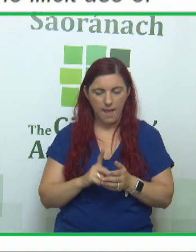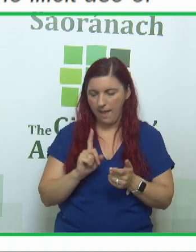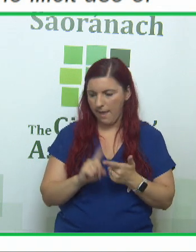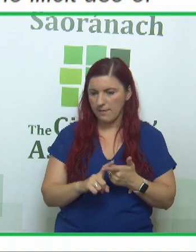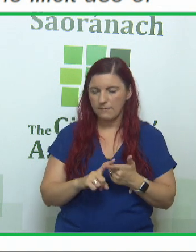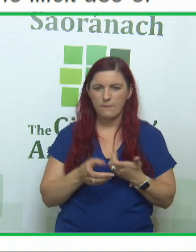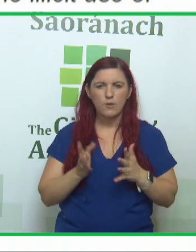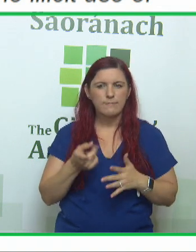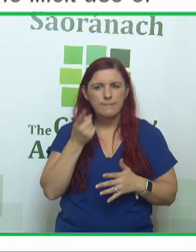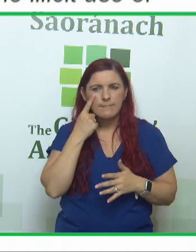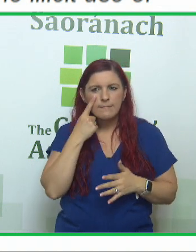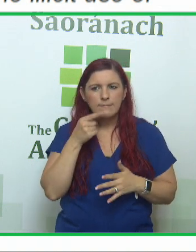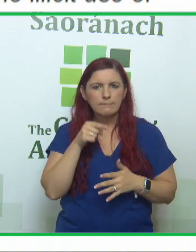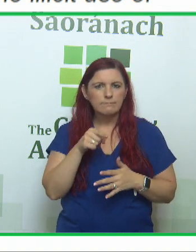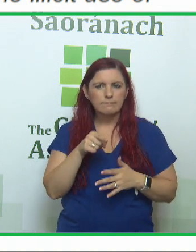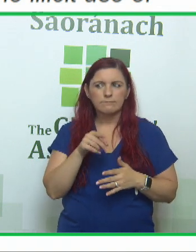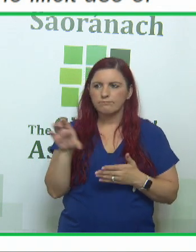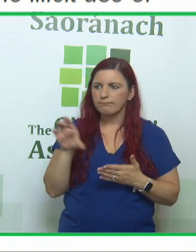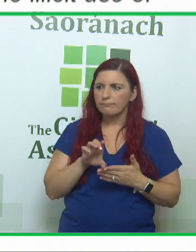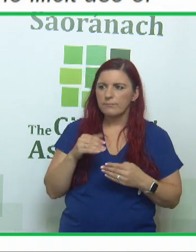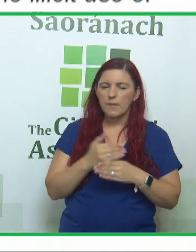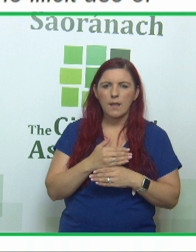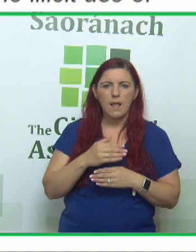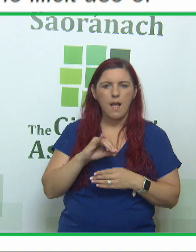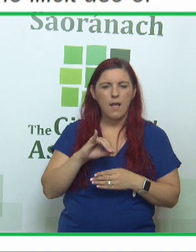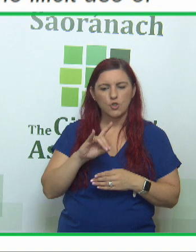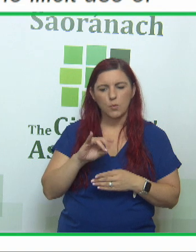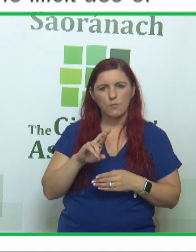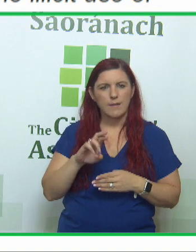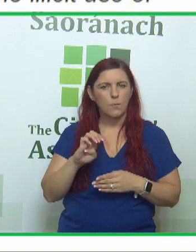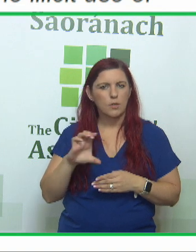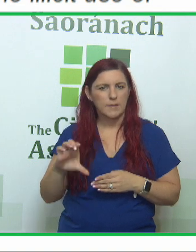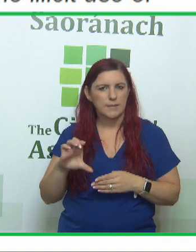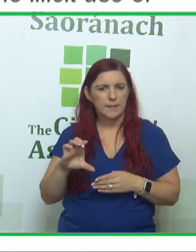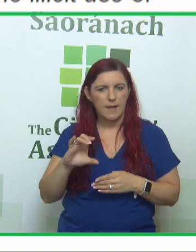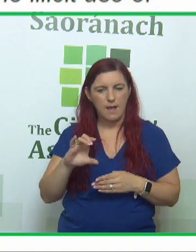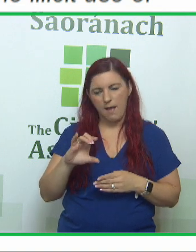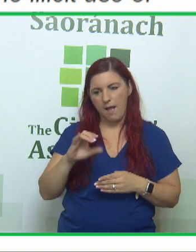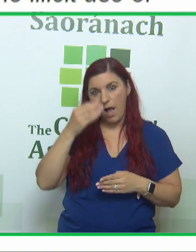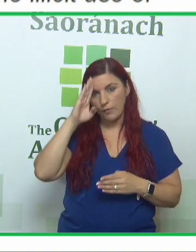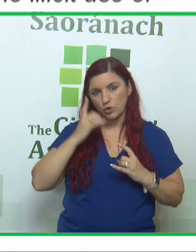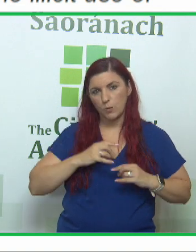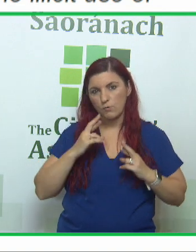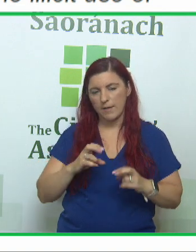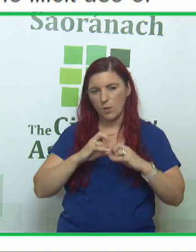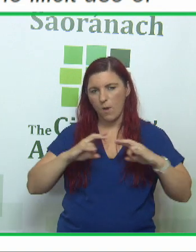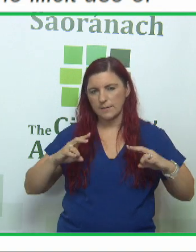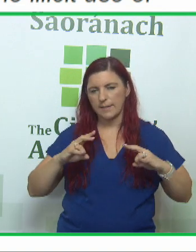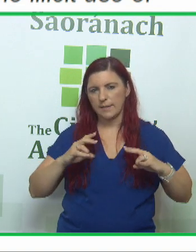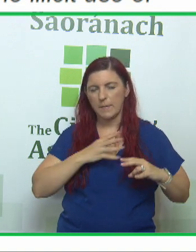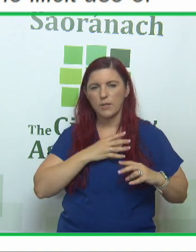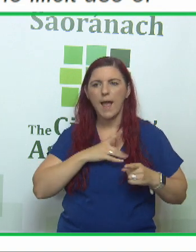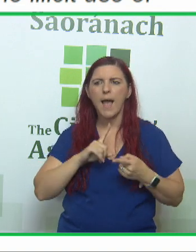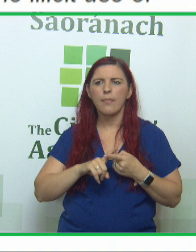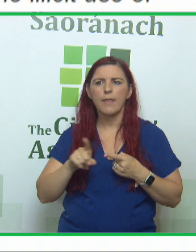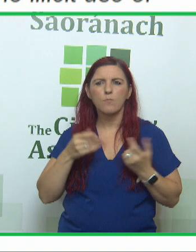seen some interesting work funded by the Irish Human Rights and Equality Commission to promote the rights of methadone service